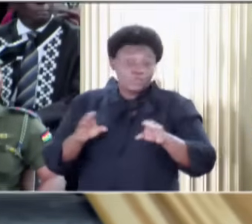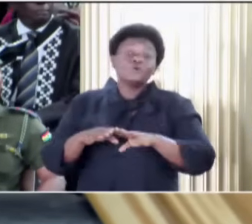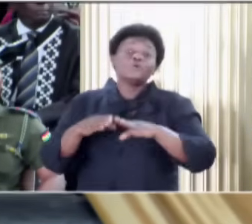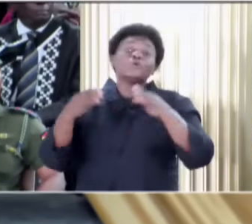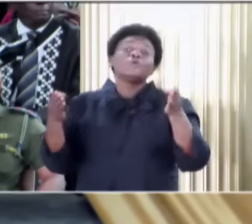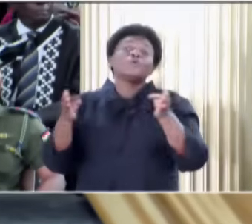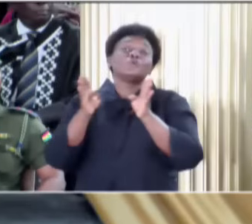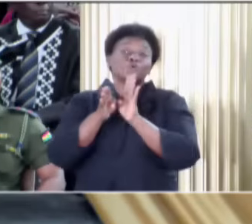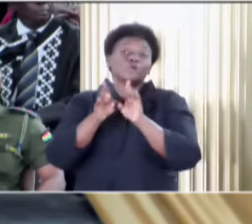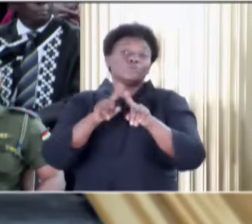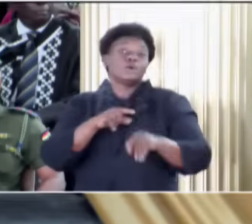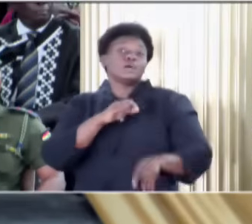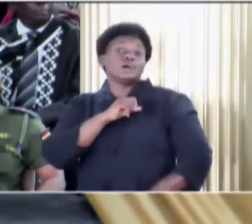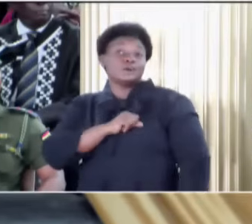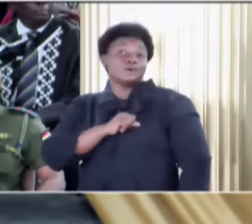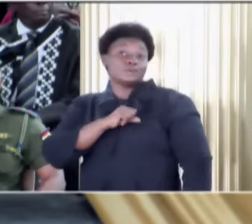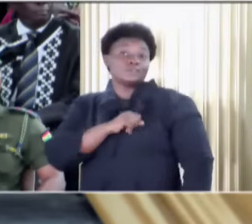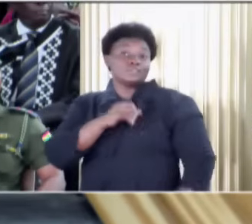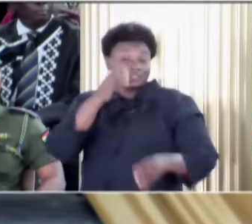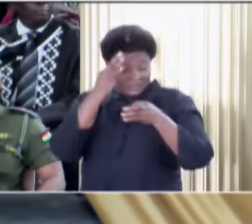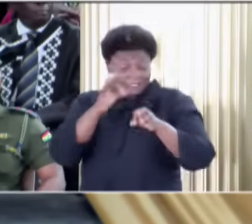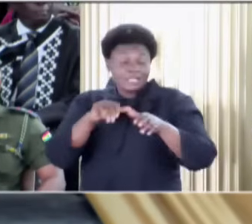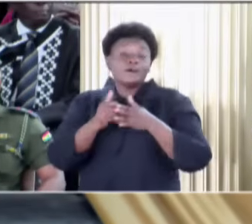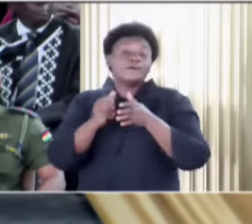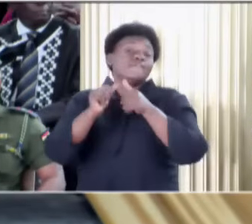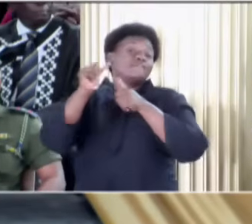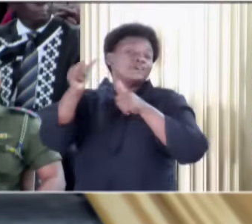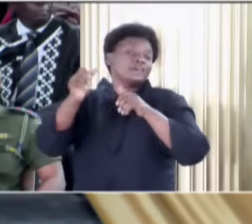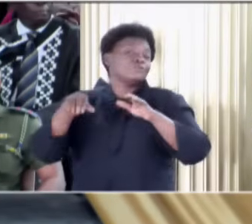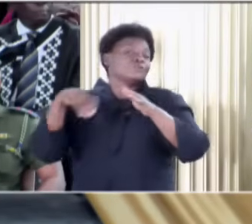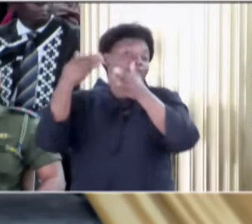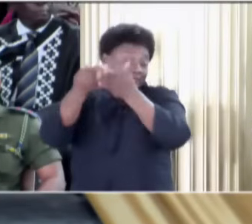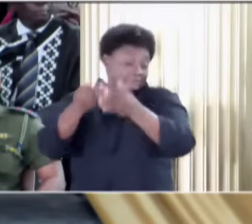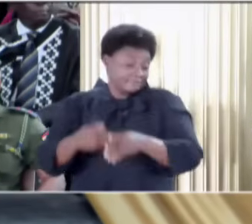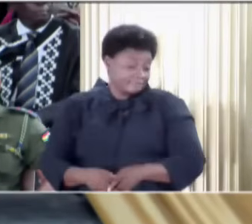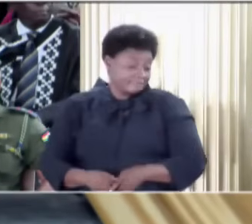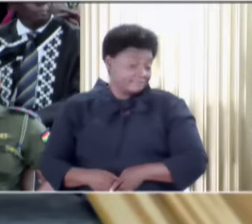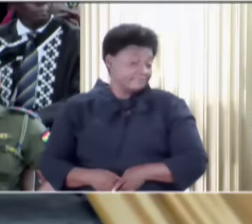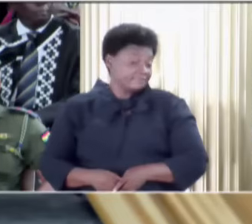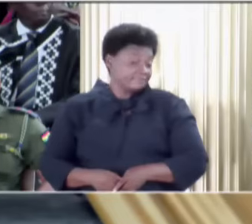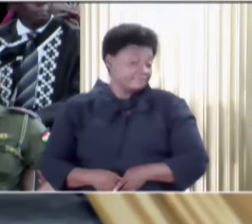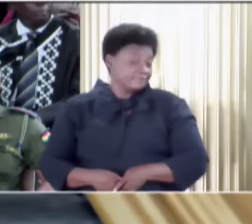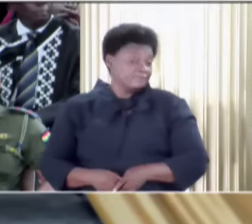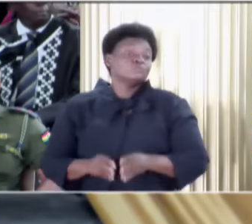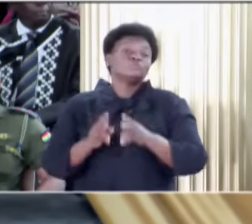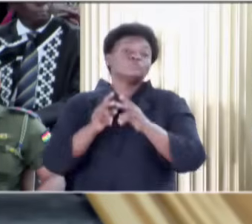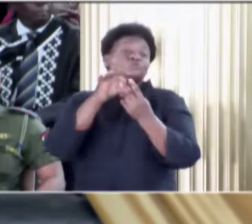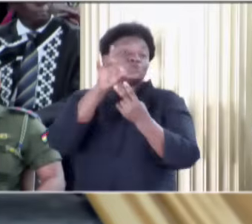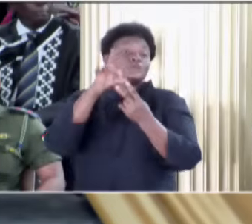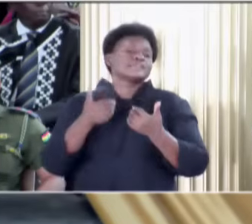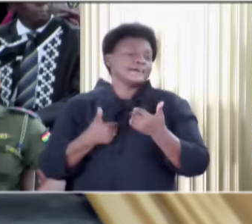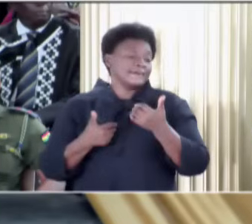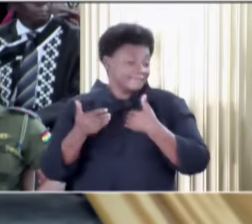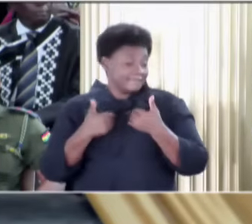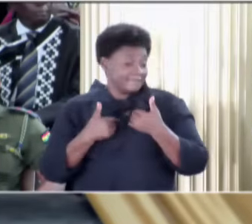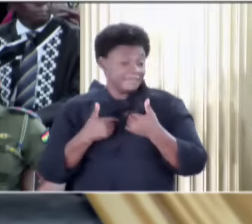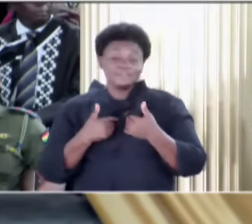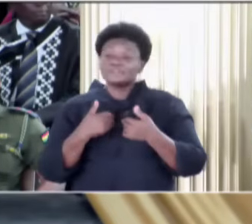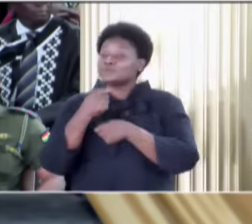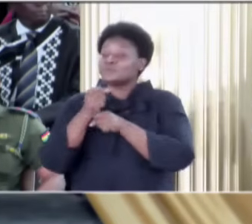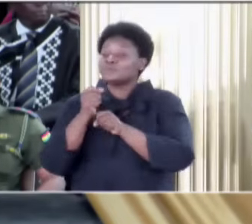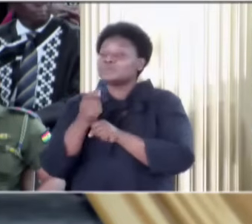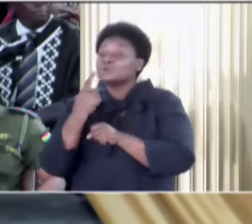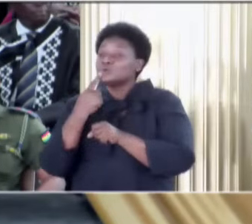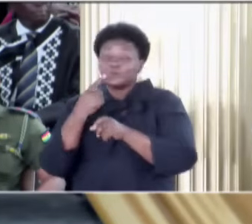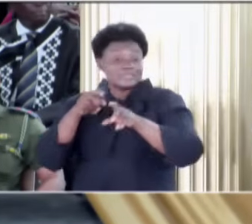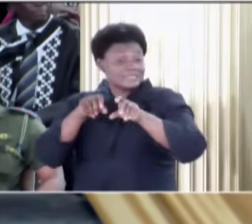but our attitude determines how far we go. So, we have a choice to make our degrees limit